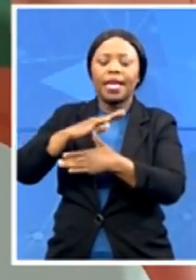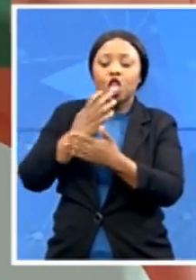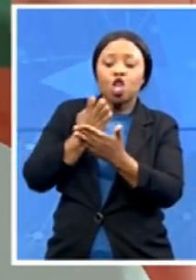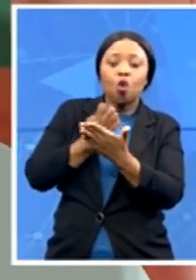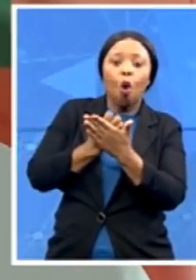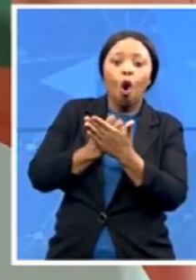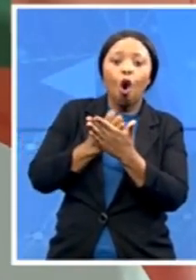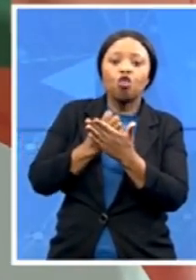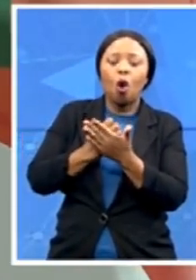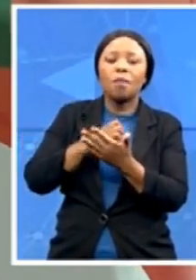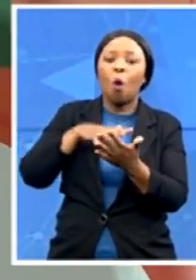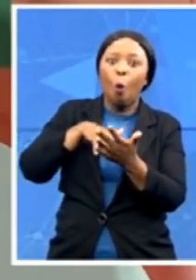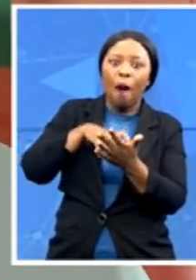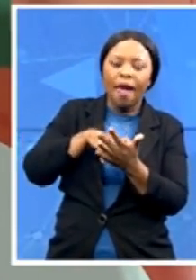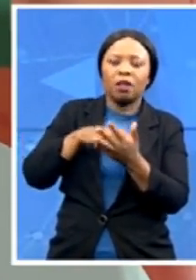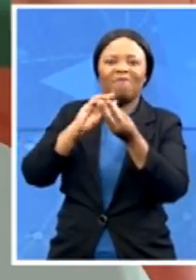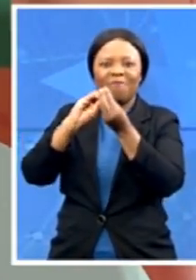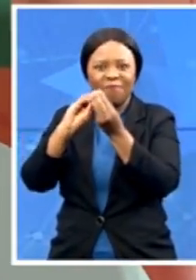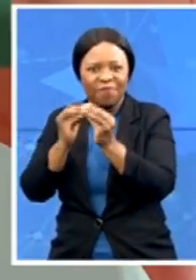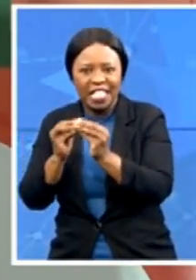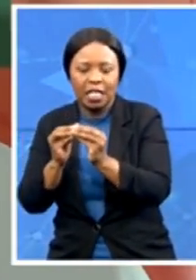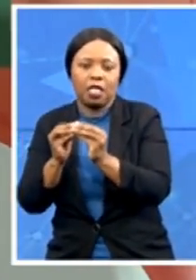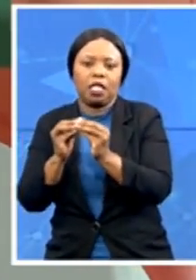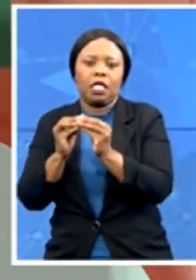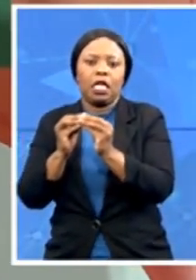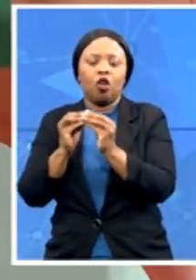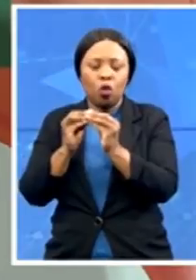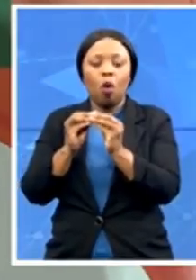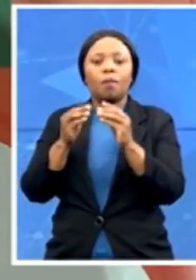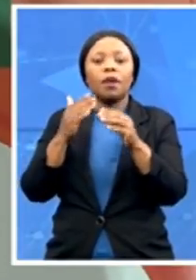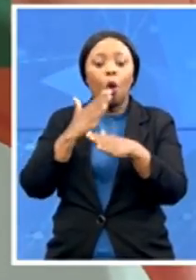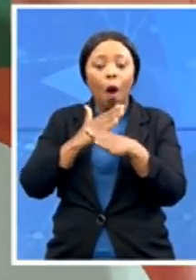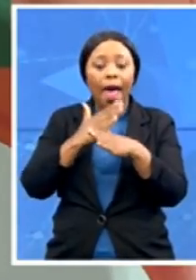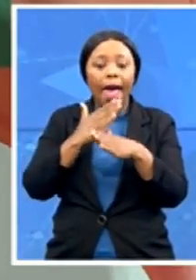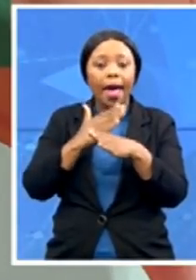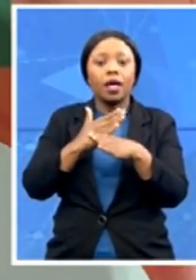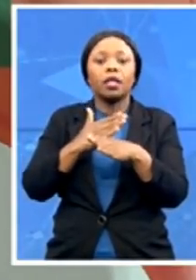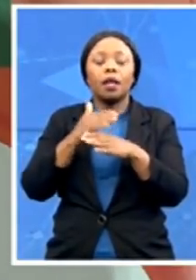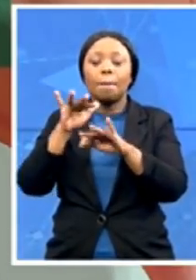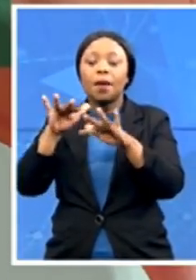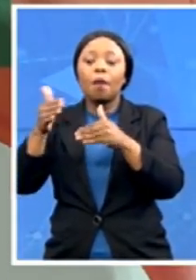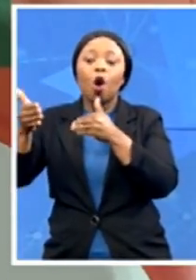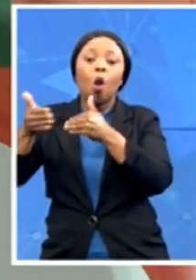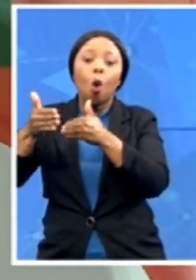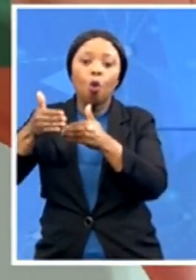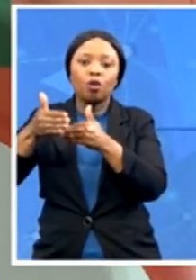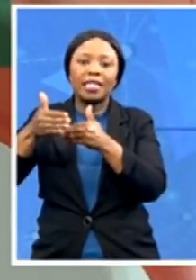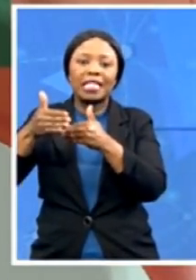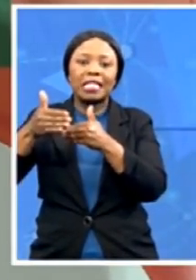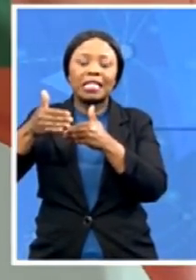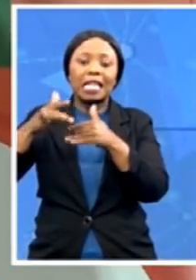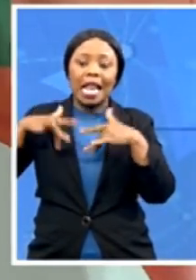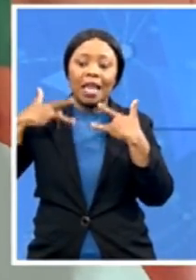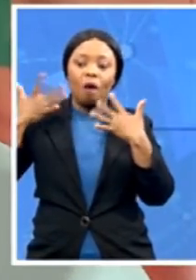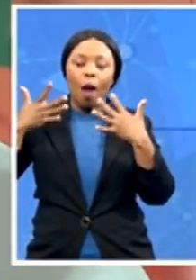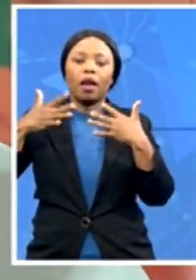closer to where our people live will curb the massive influx to the cities where job hopefuls